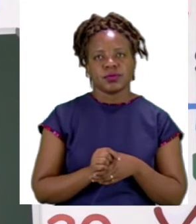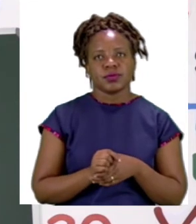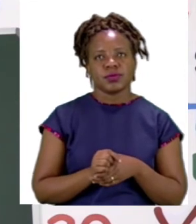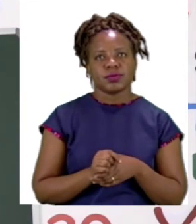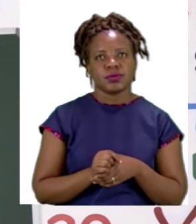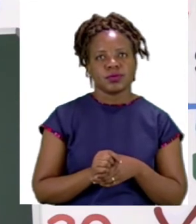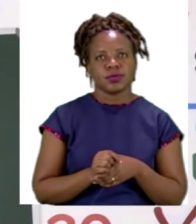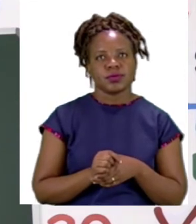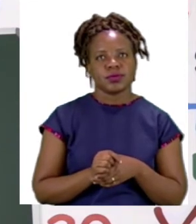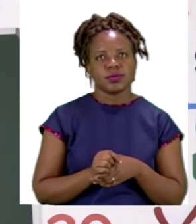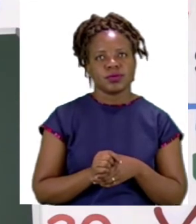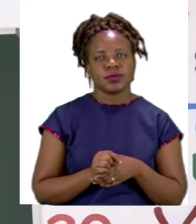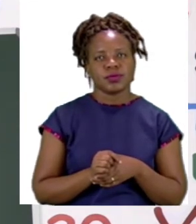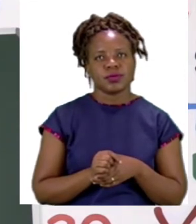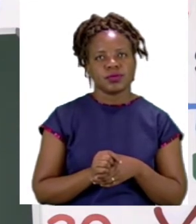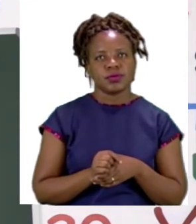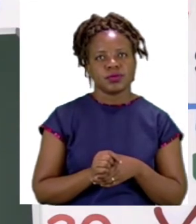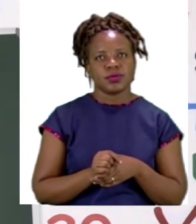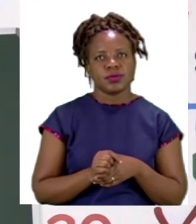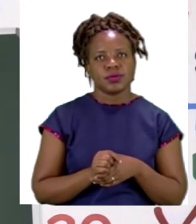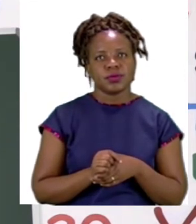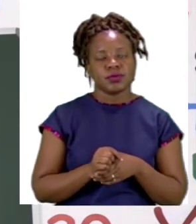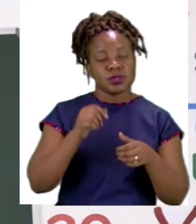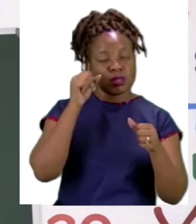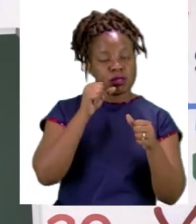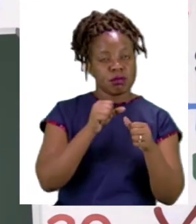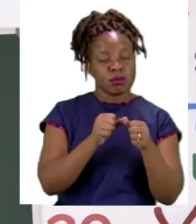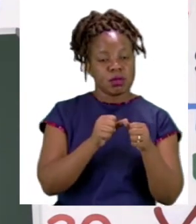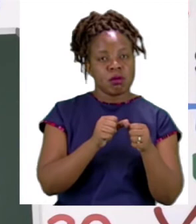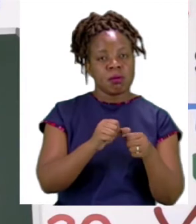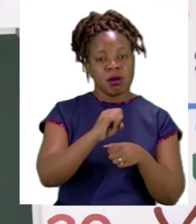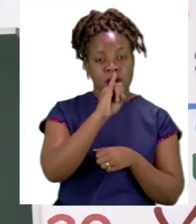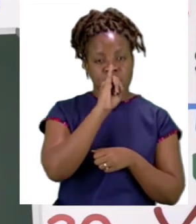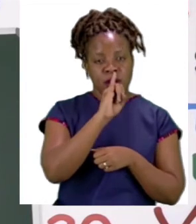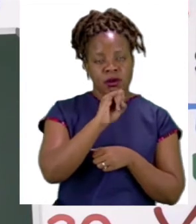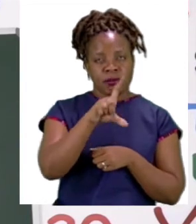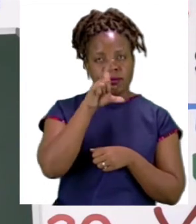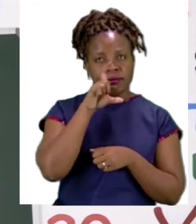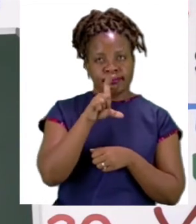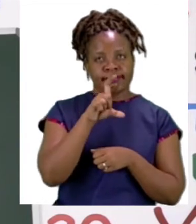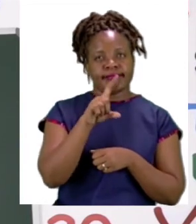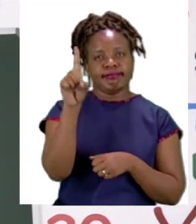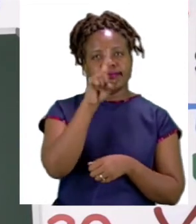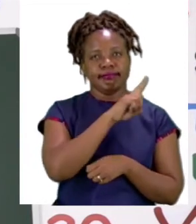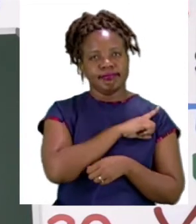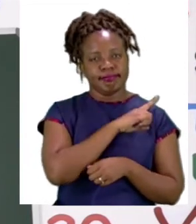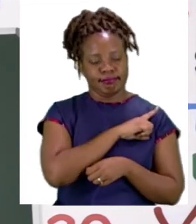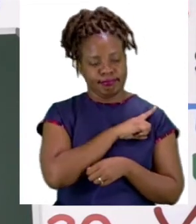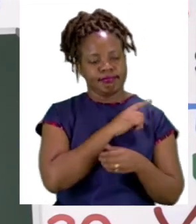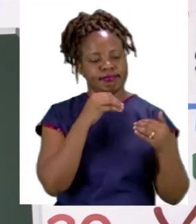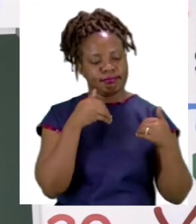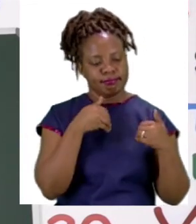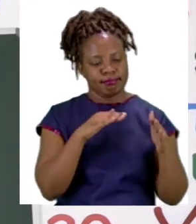There we go. Remember, I've put a capital letter I, so I expect you to also put a capital letter for your